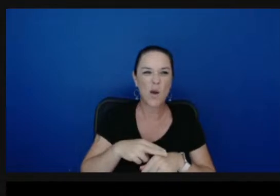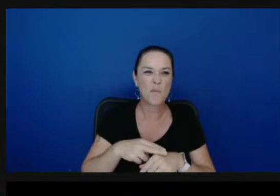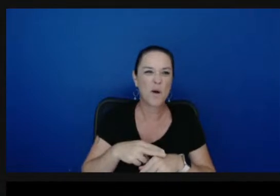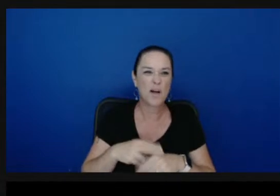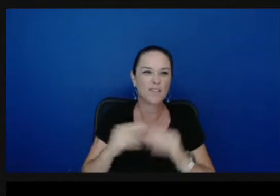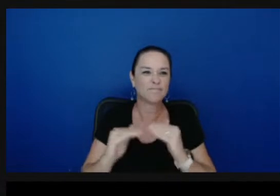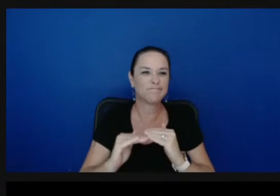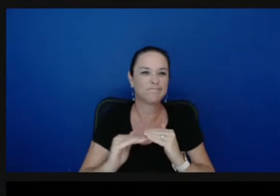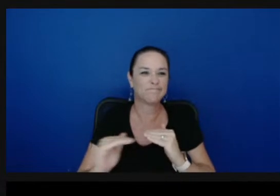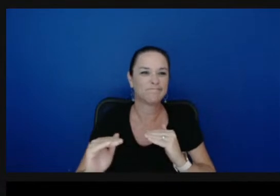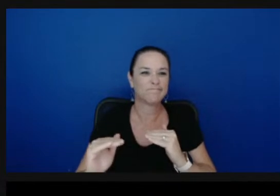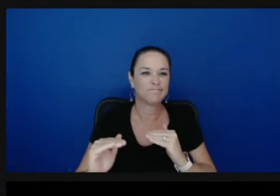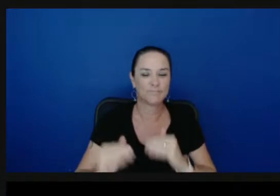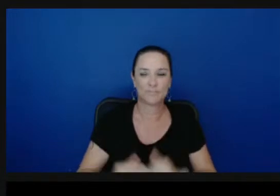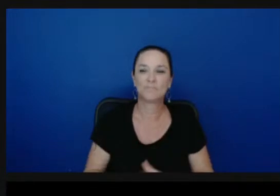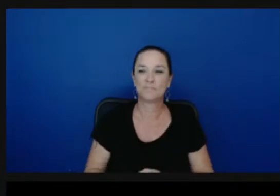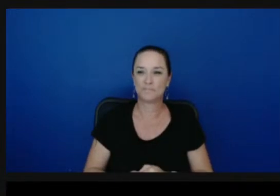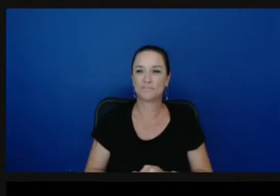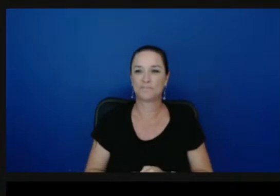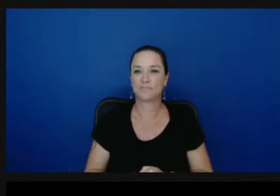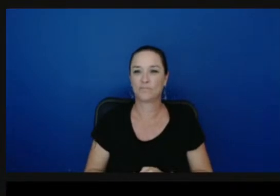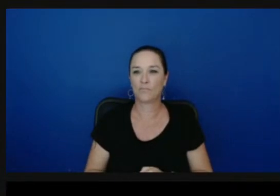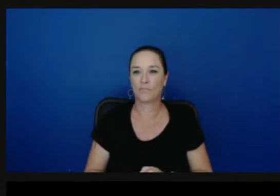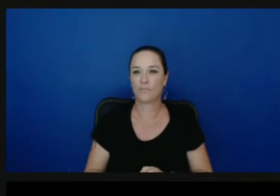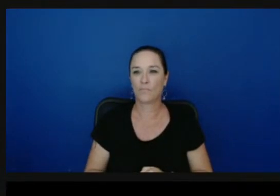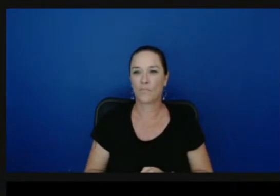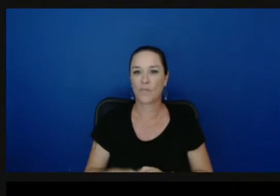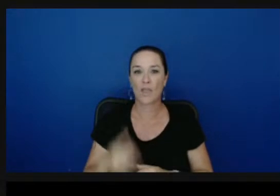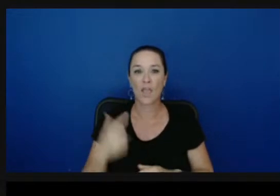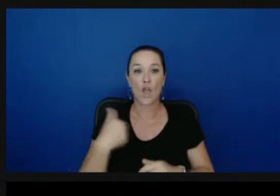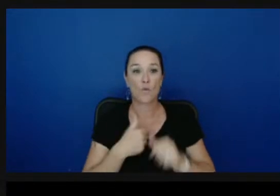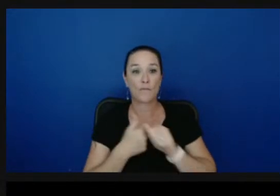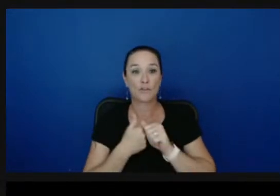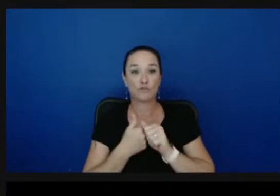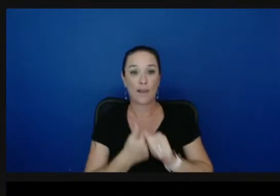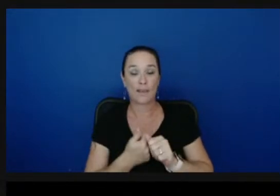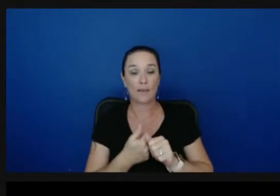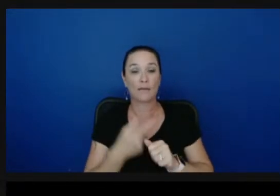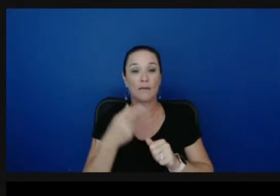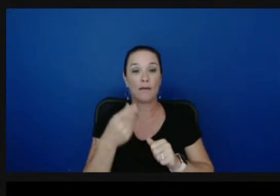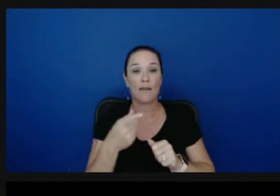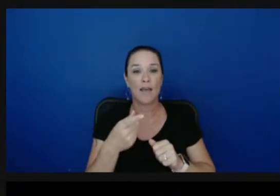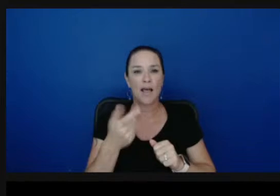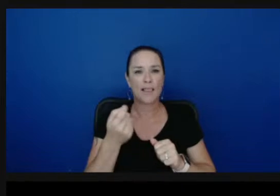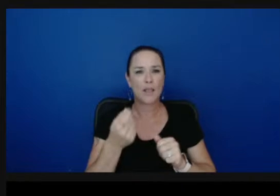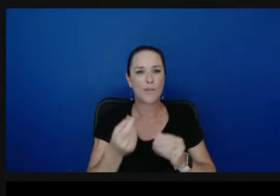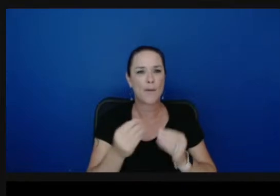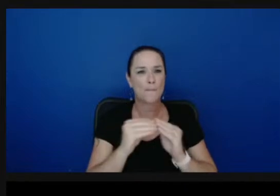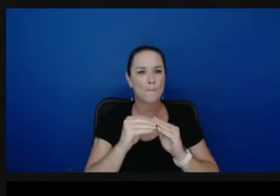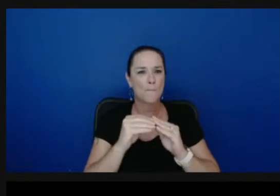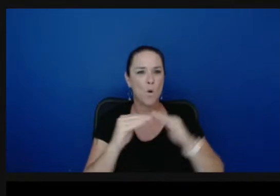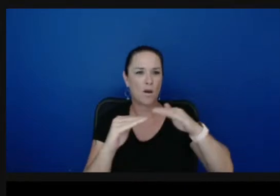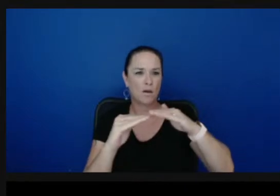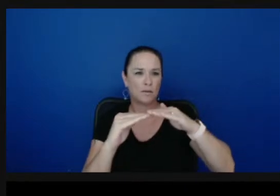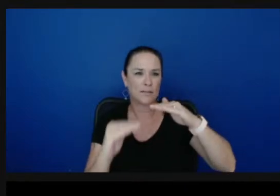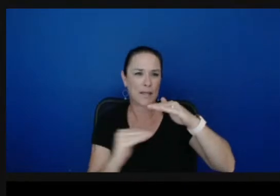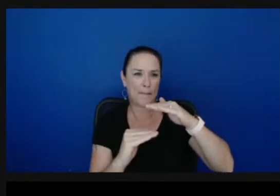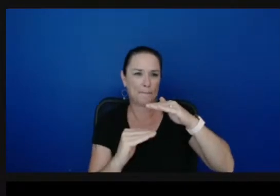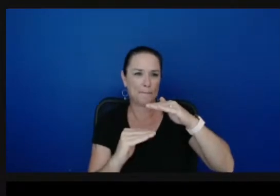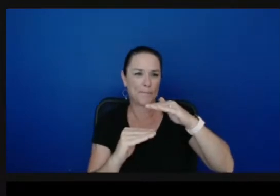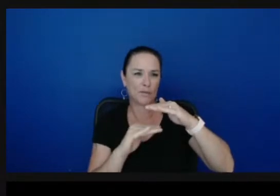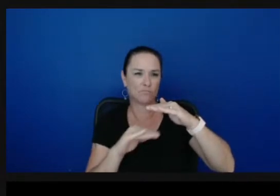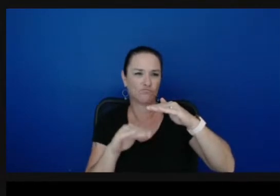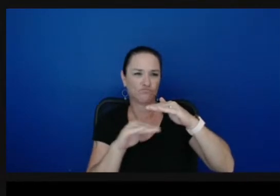situation. Right, and we've also been tracking on this plot this occurrence of the deeper earthquakes, the intermediately deep